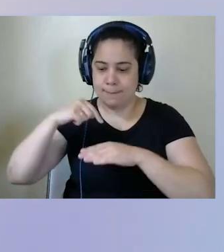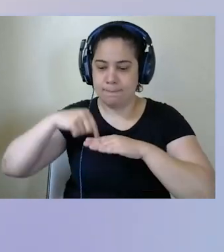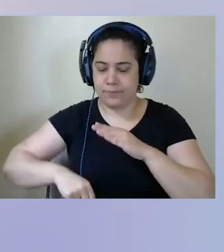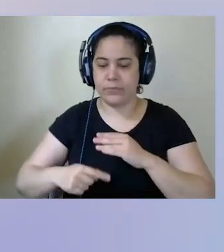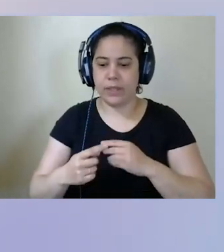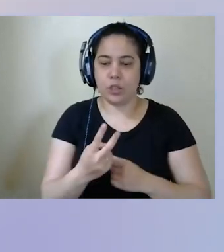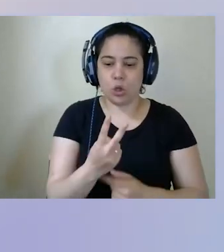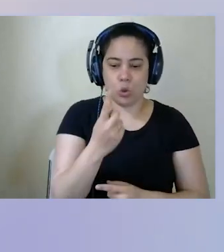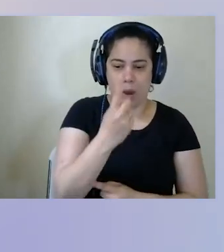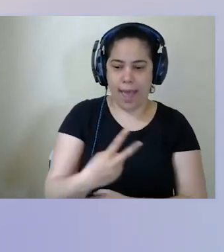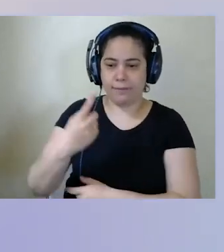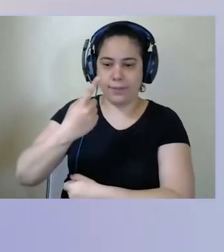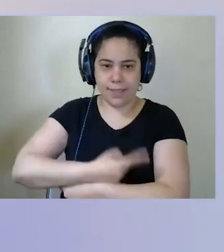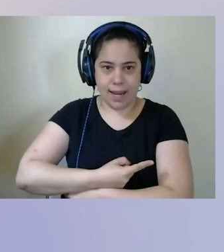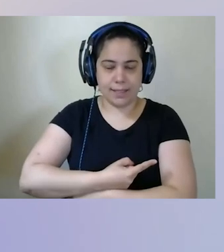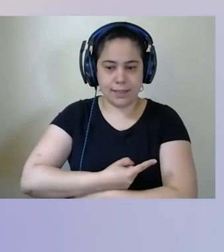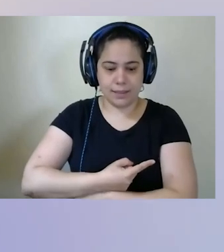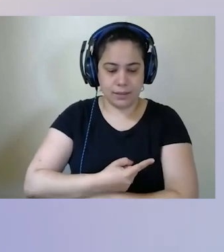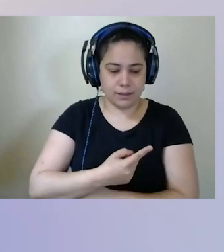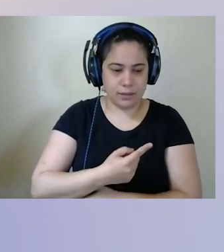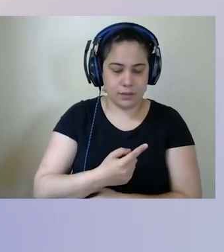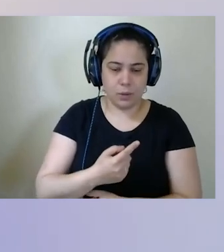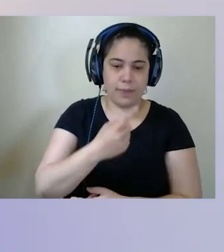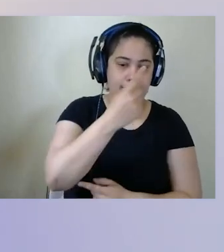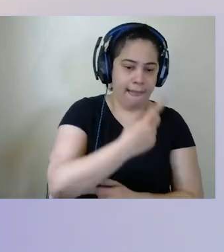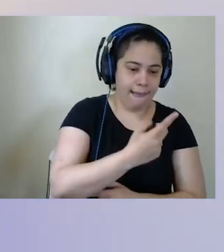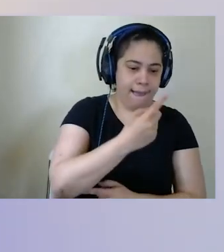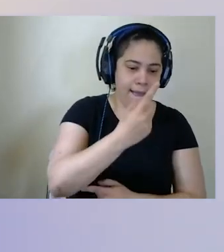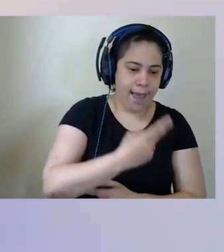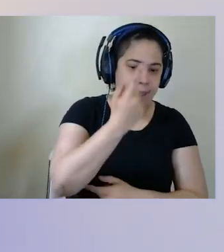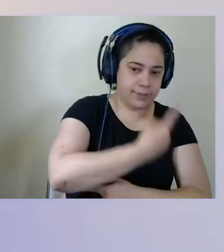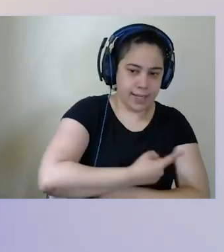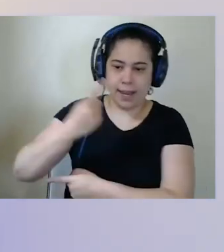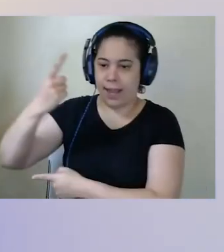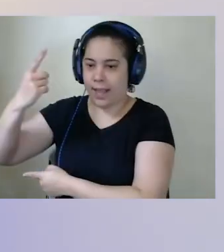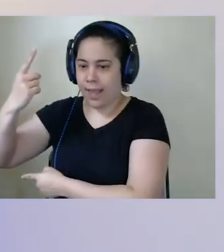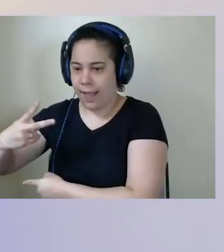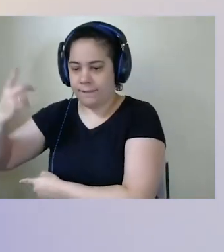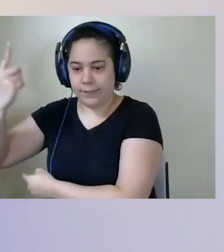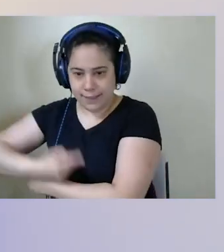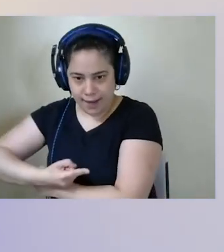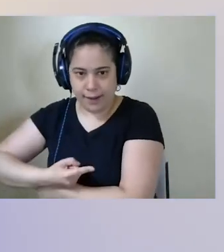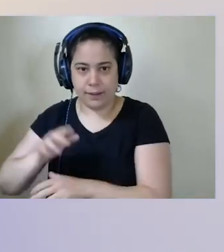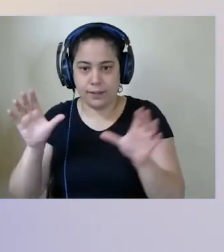days from 9 to 12:30, the next Friday, the 9th of April,